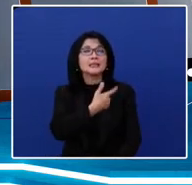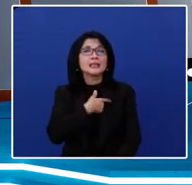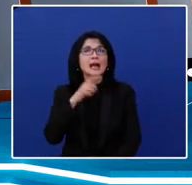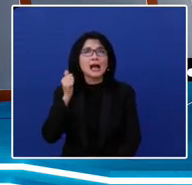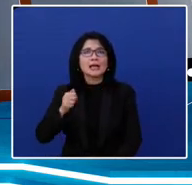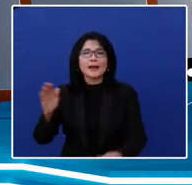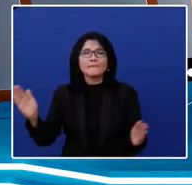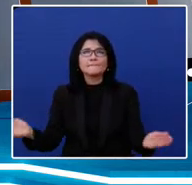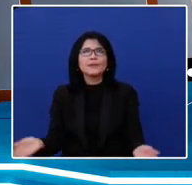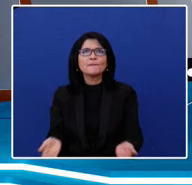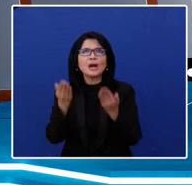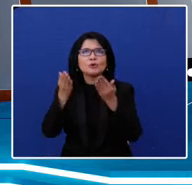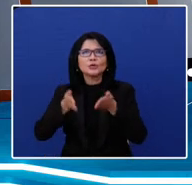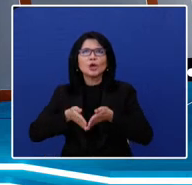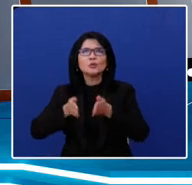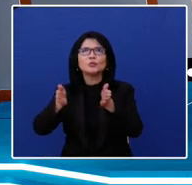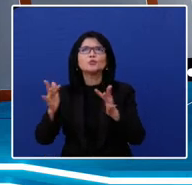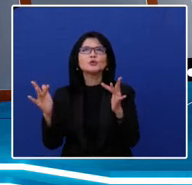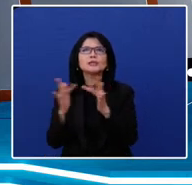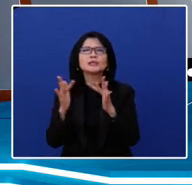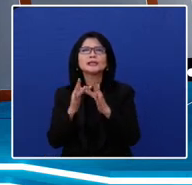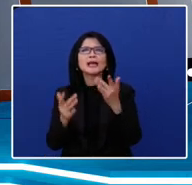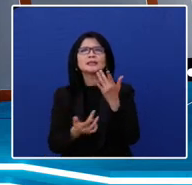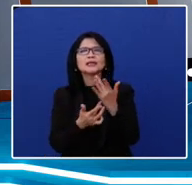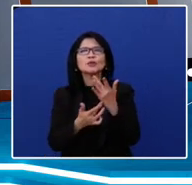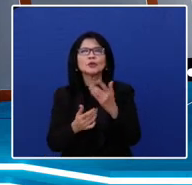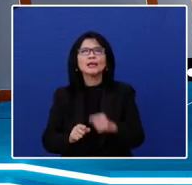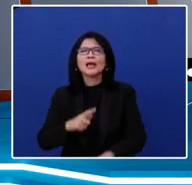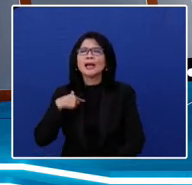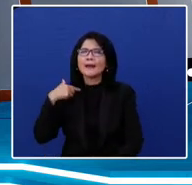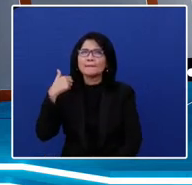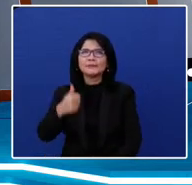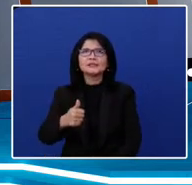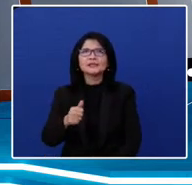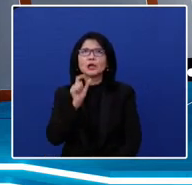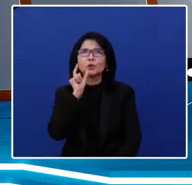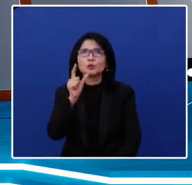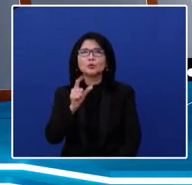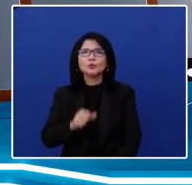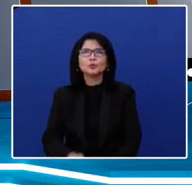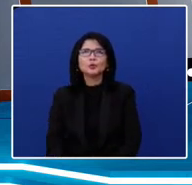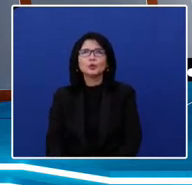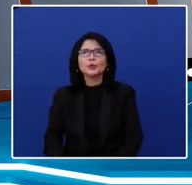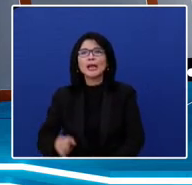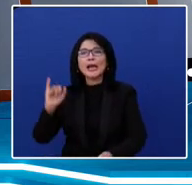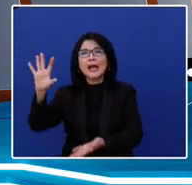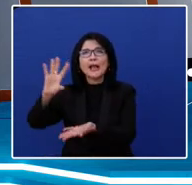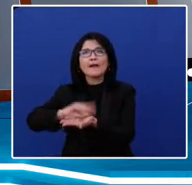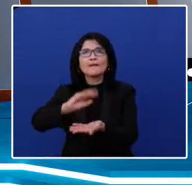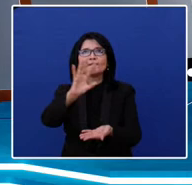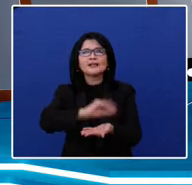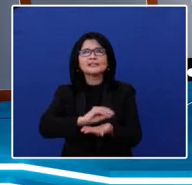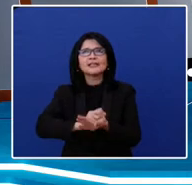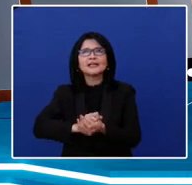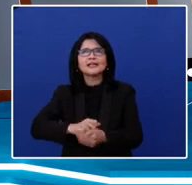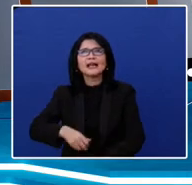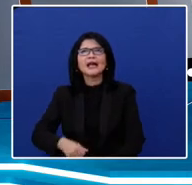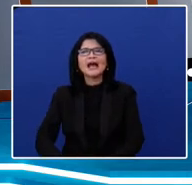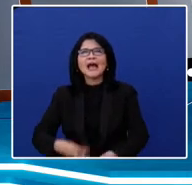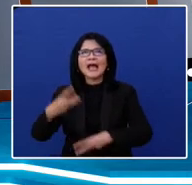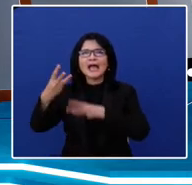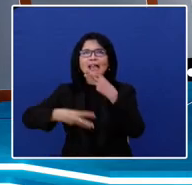green infrastructure that the for all be connected to the bye bye awal bordered by Wahyu Hermawan